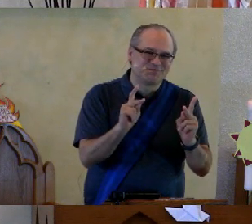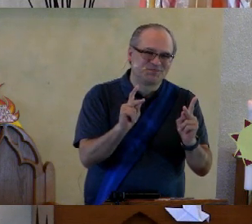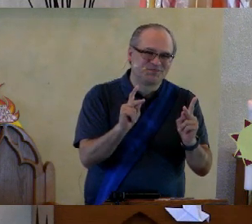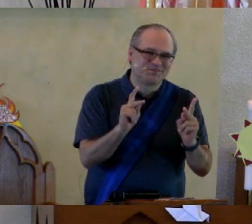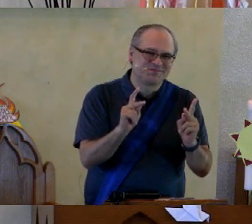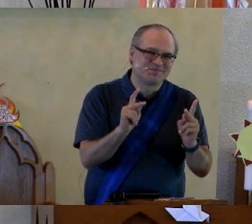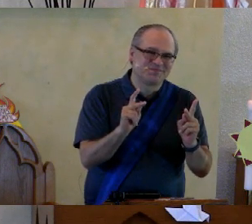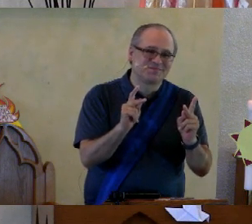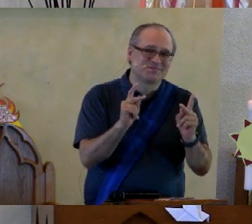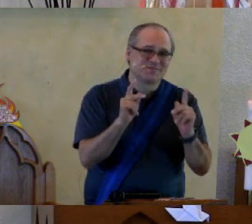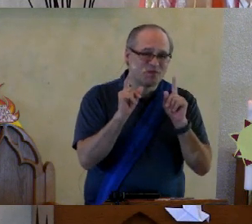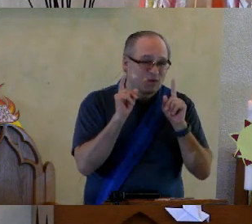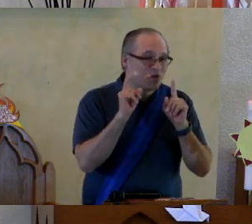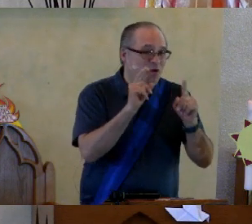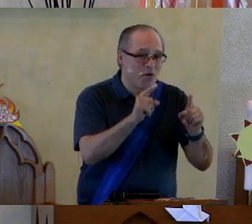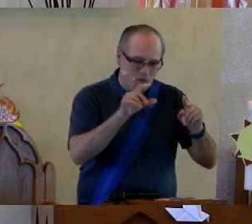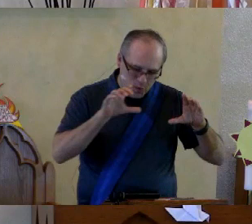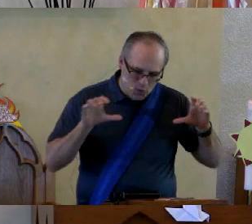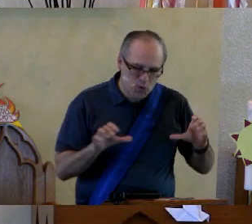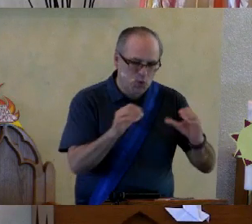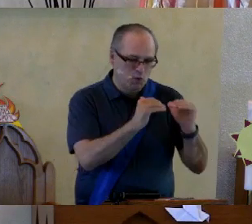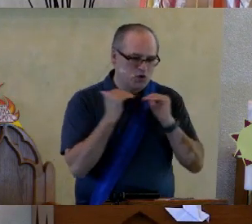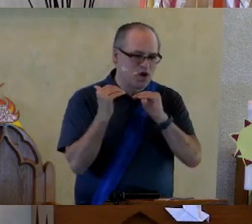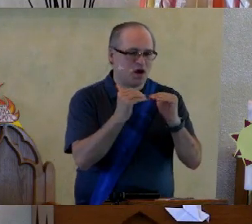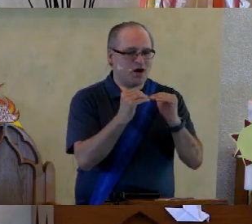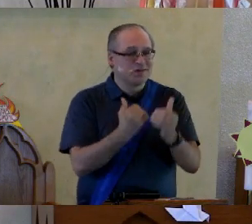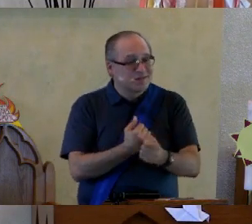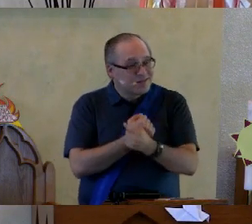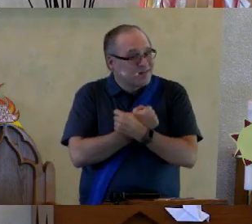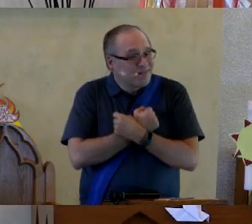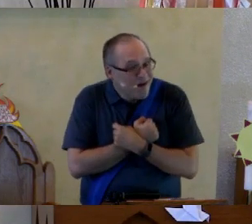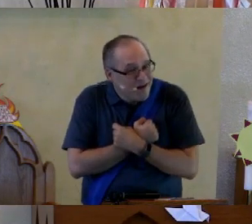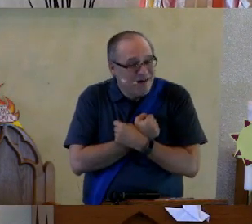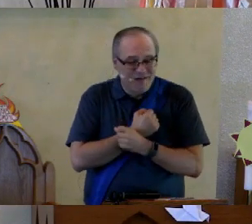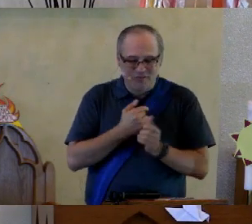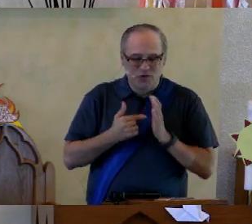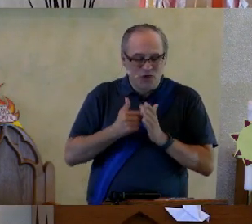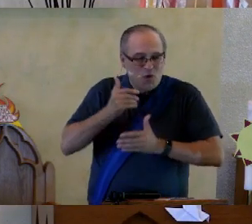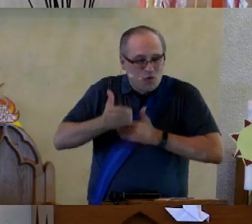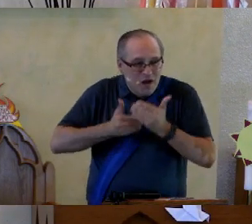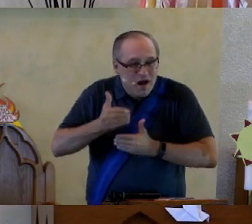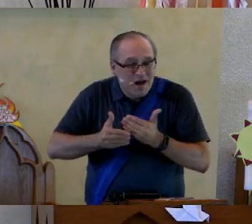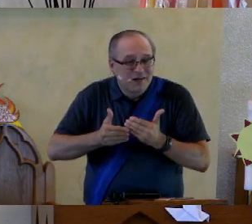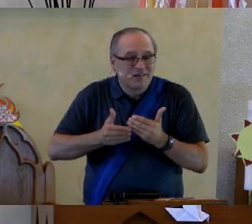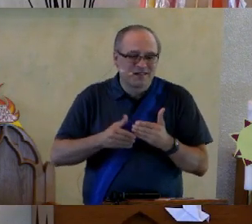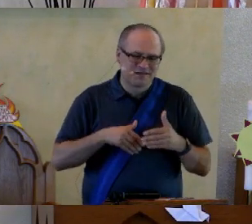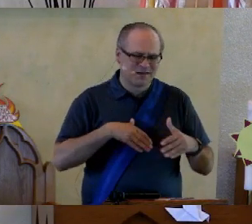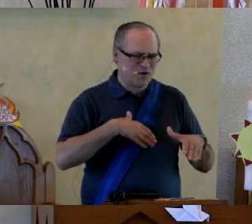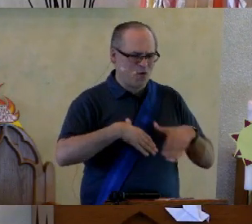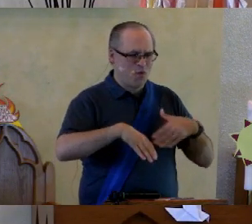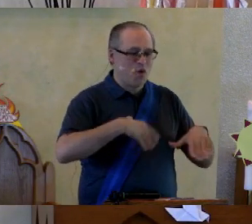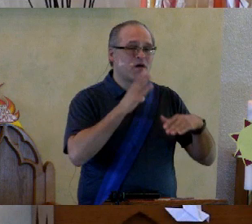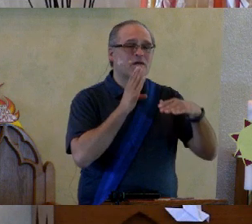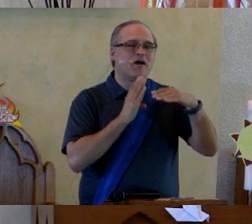Do justice, love, kindness, walk